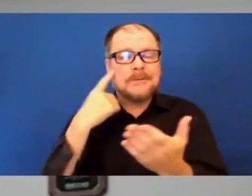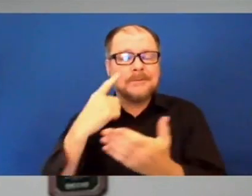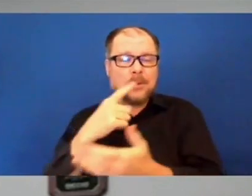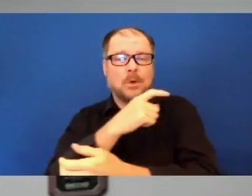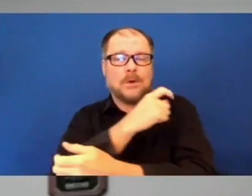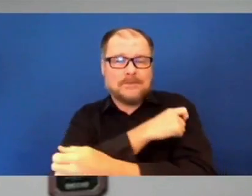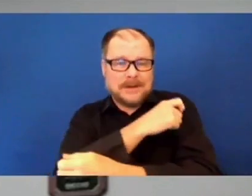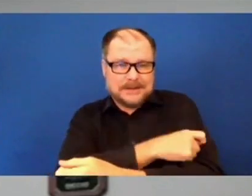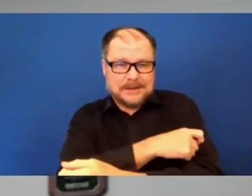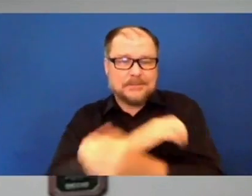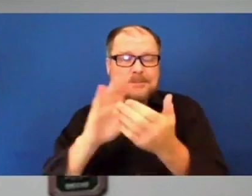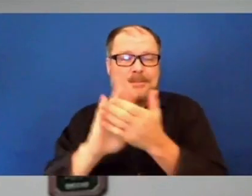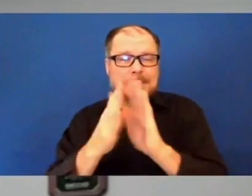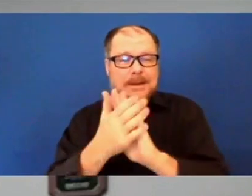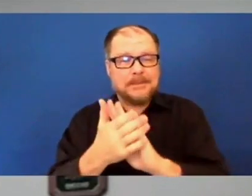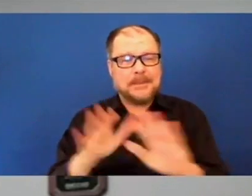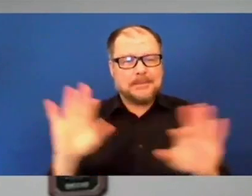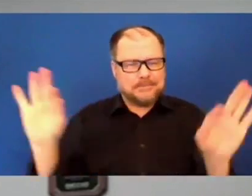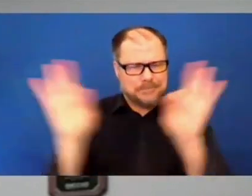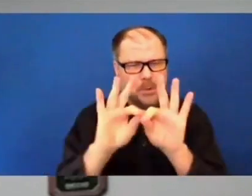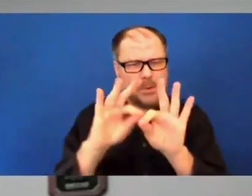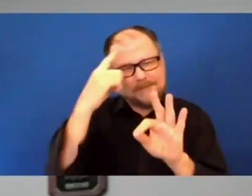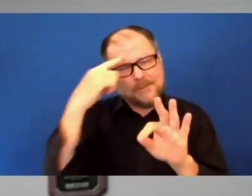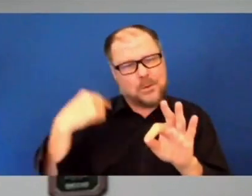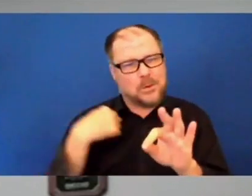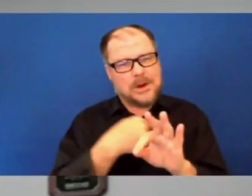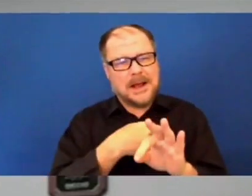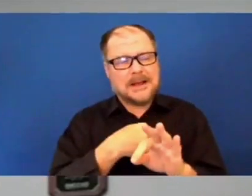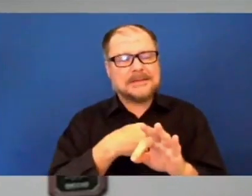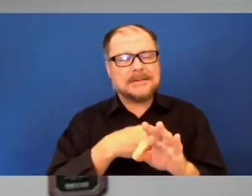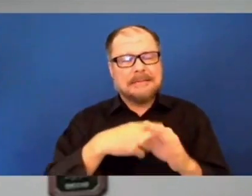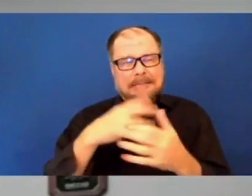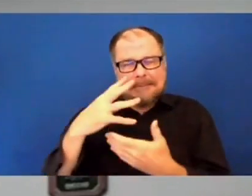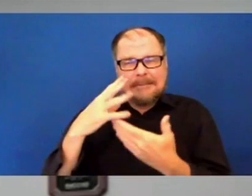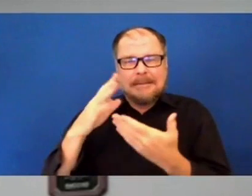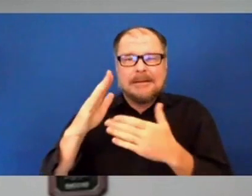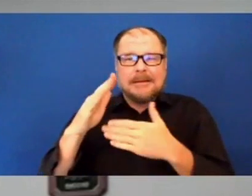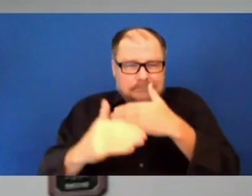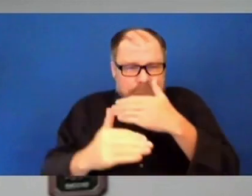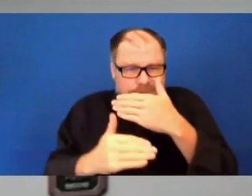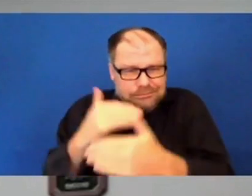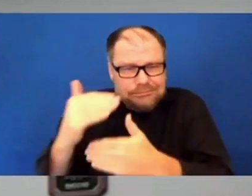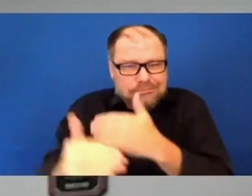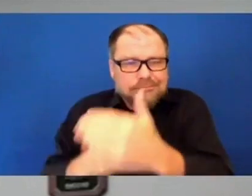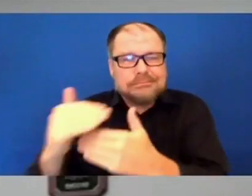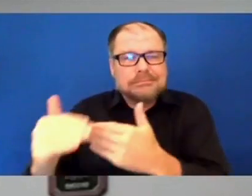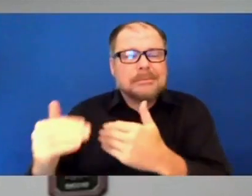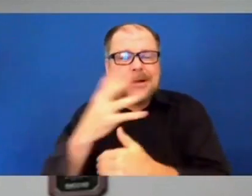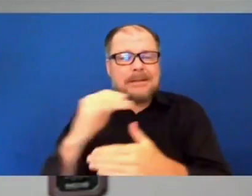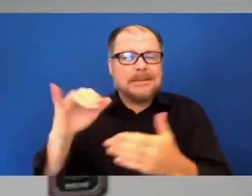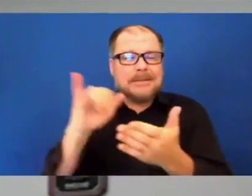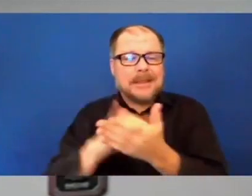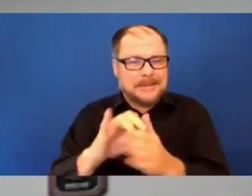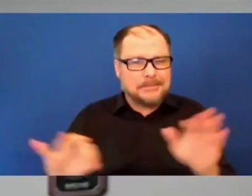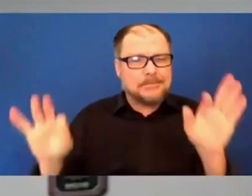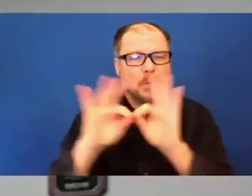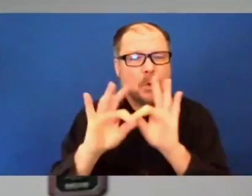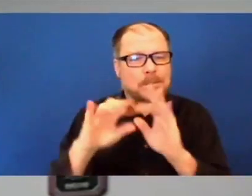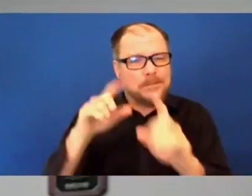this pandemic. We still need more people in our community vaccinated. That's got to be our primary message moving forward.